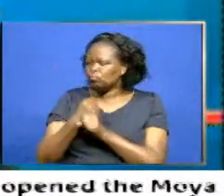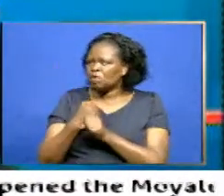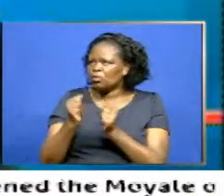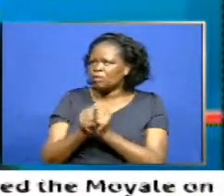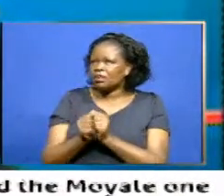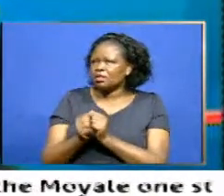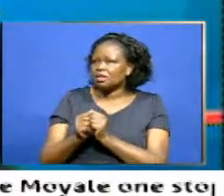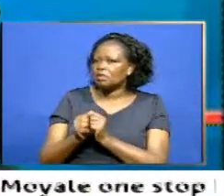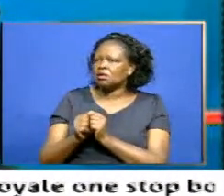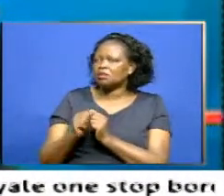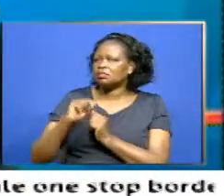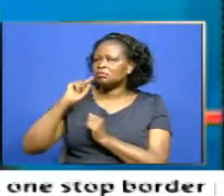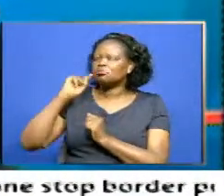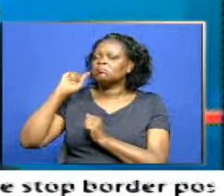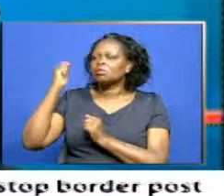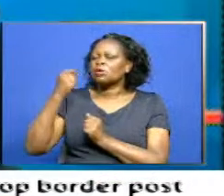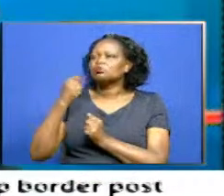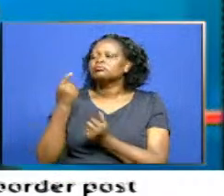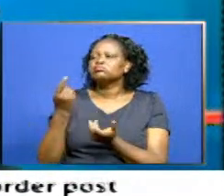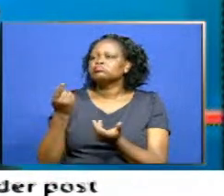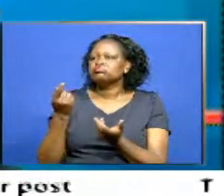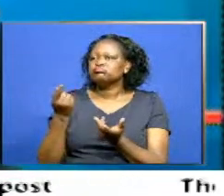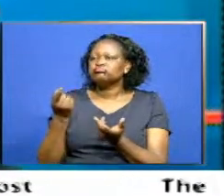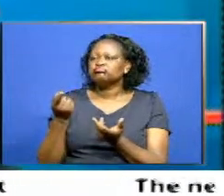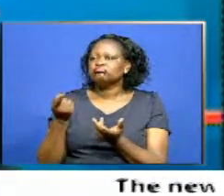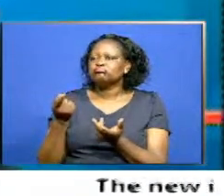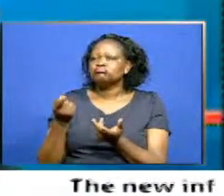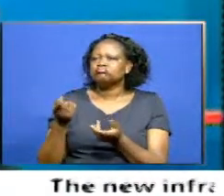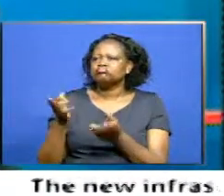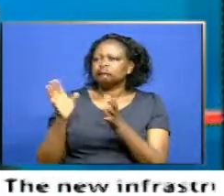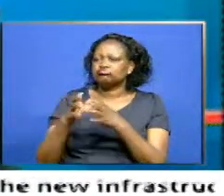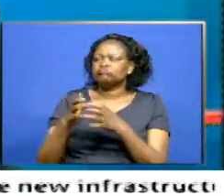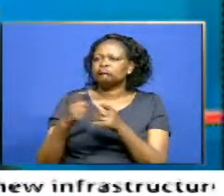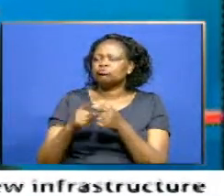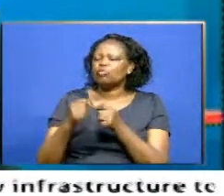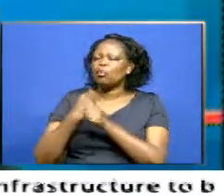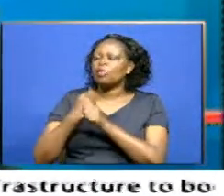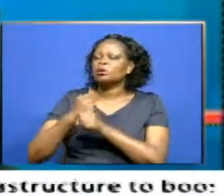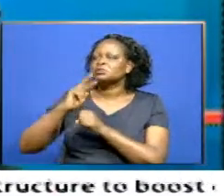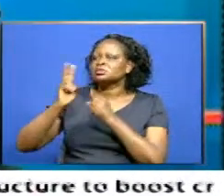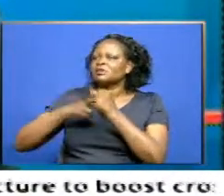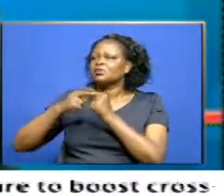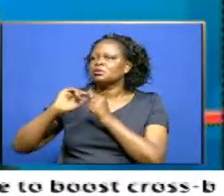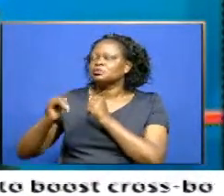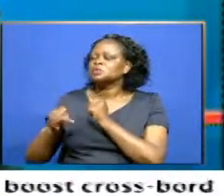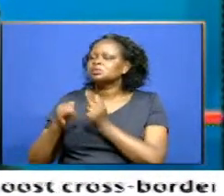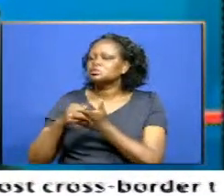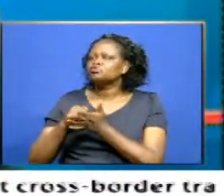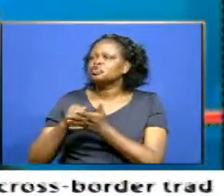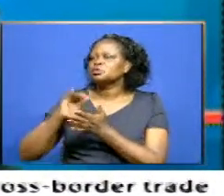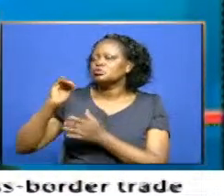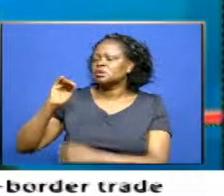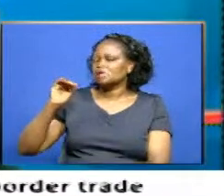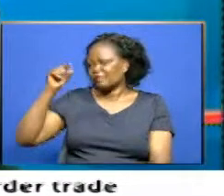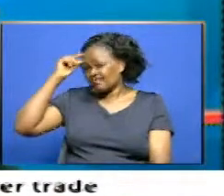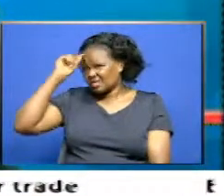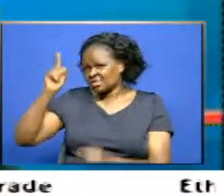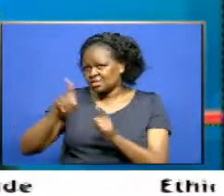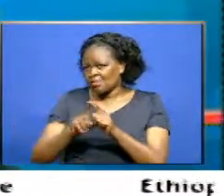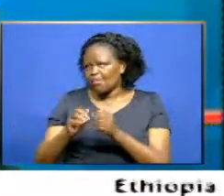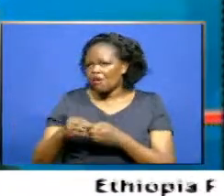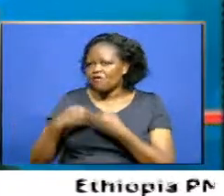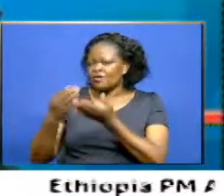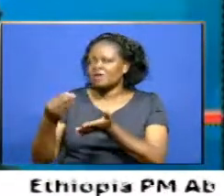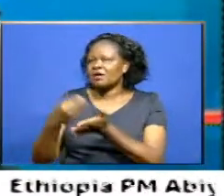Kenya Cash Consortium in ASAL counties. We are working in seven counties with the county governments there, and we're also providing the